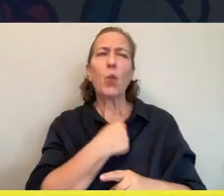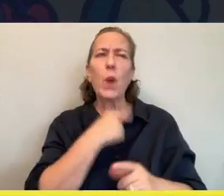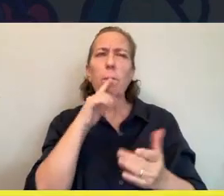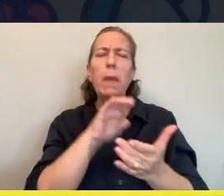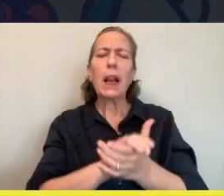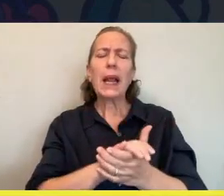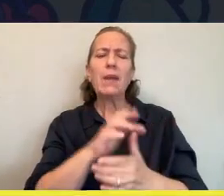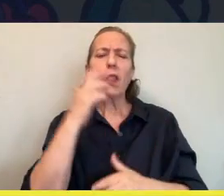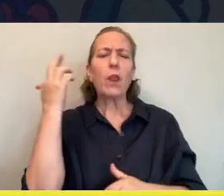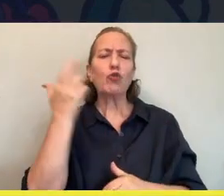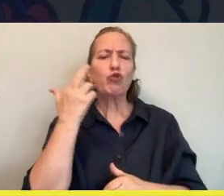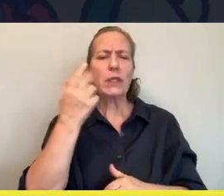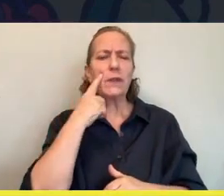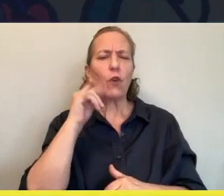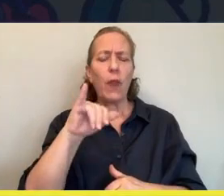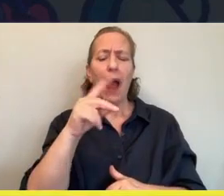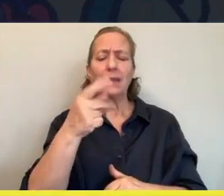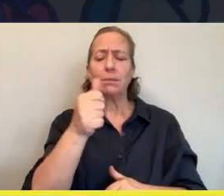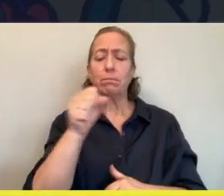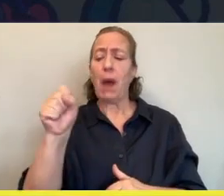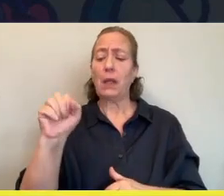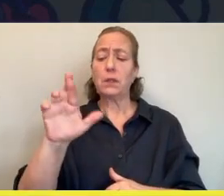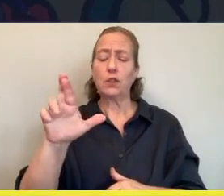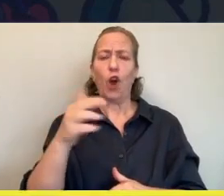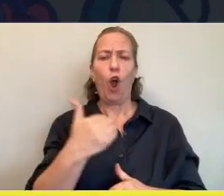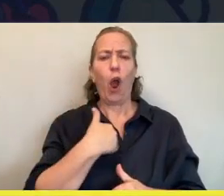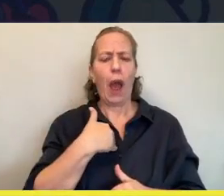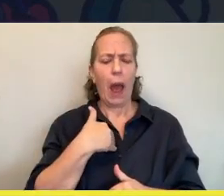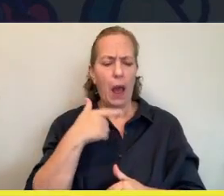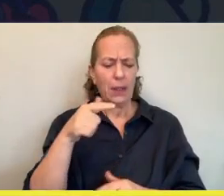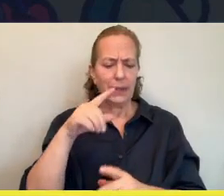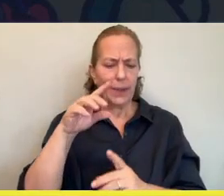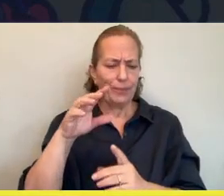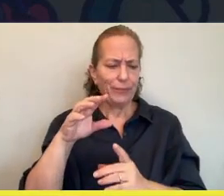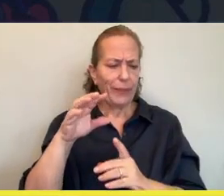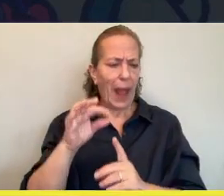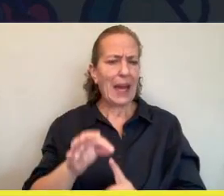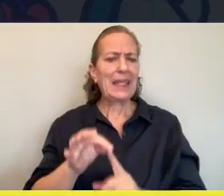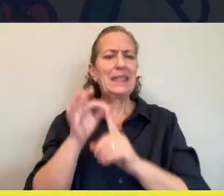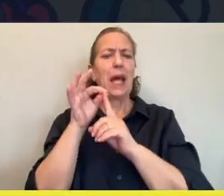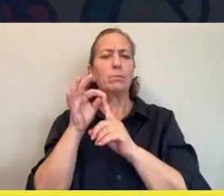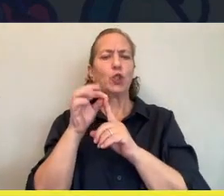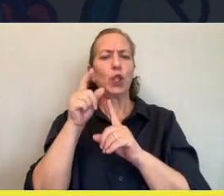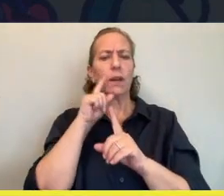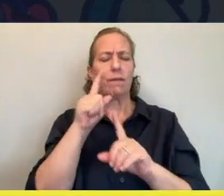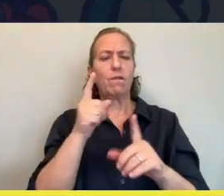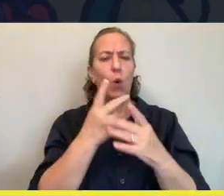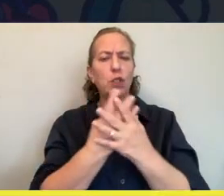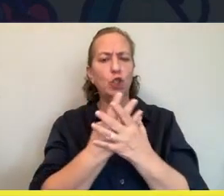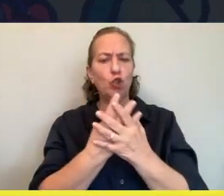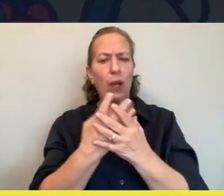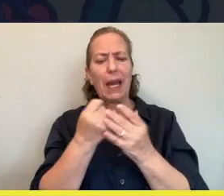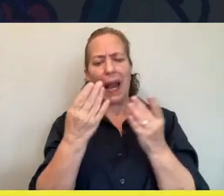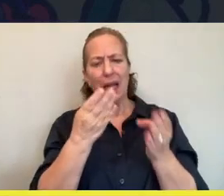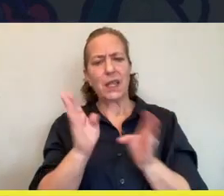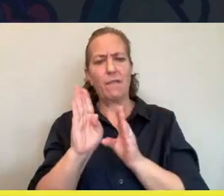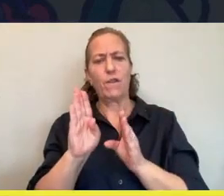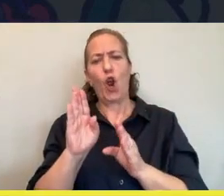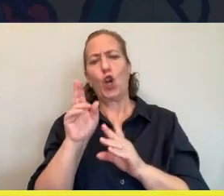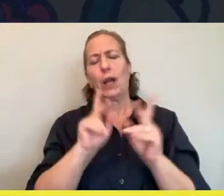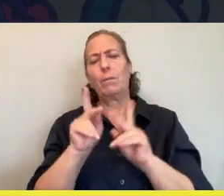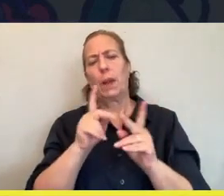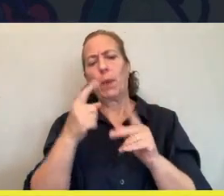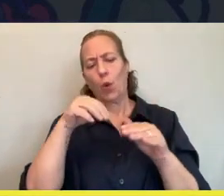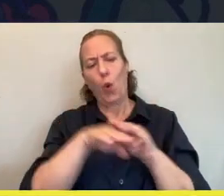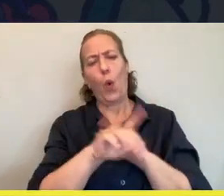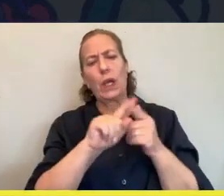that is PASSAR has an exemption for screening and diverting individuals who are coming into a nursing